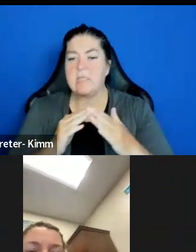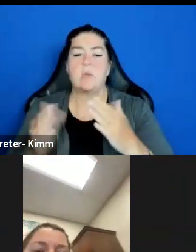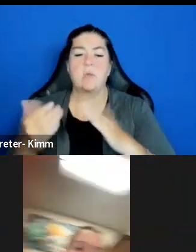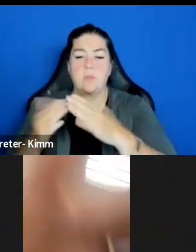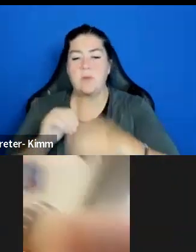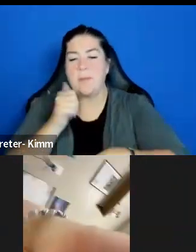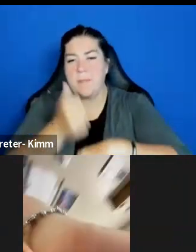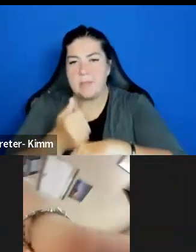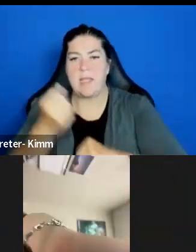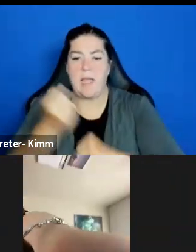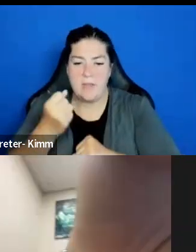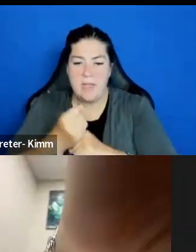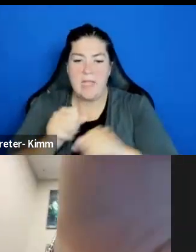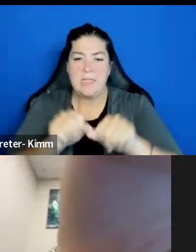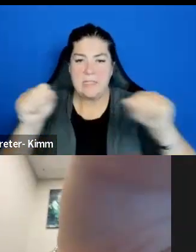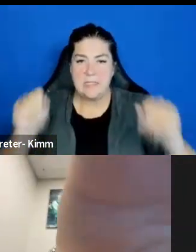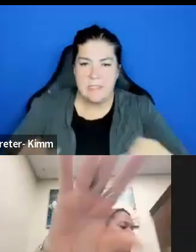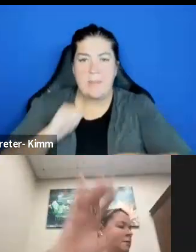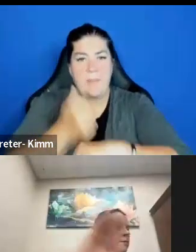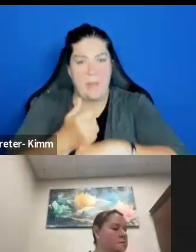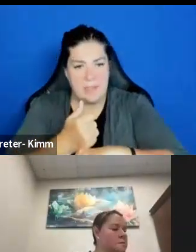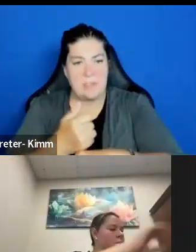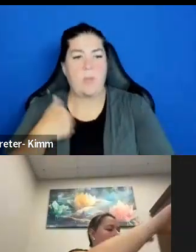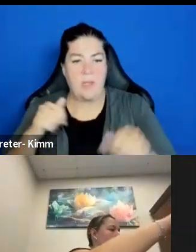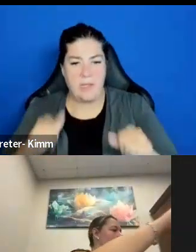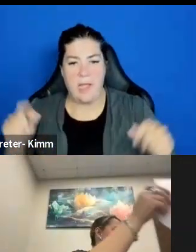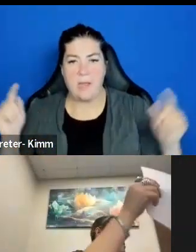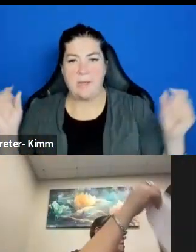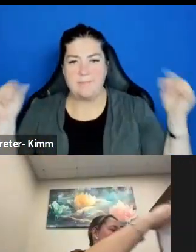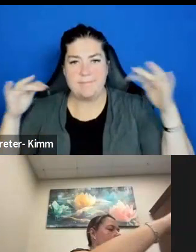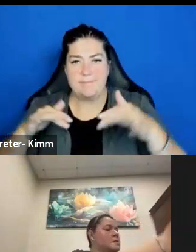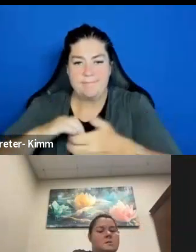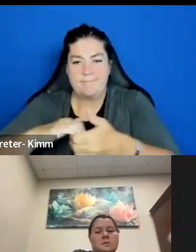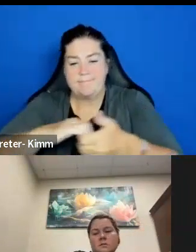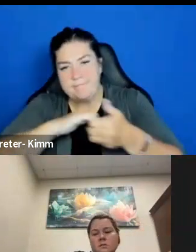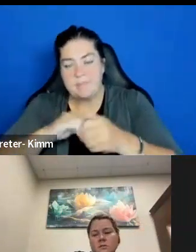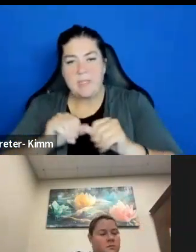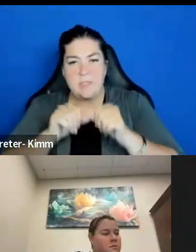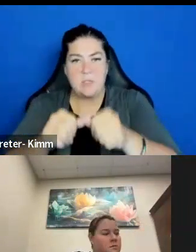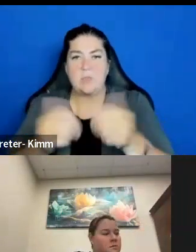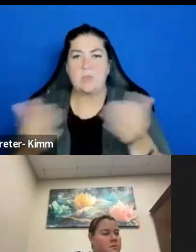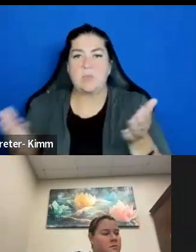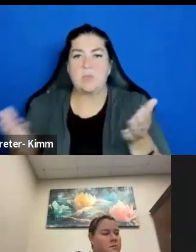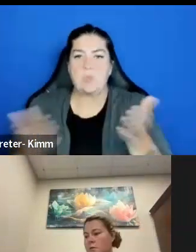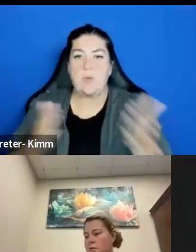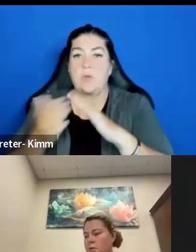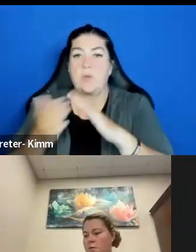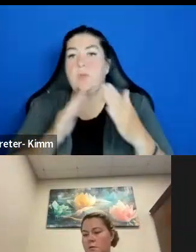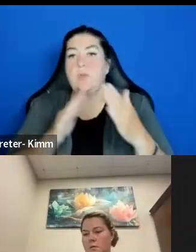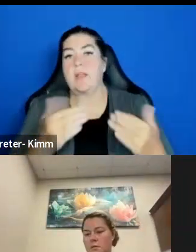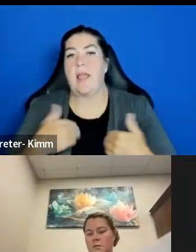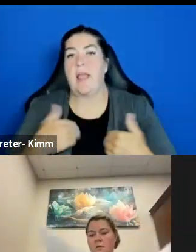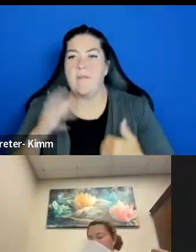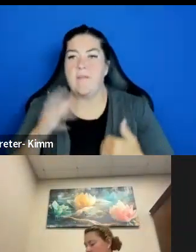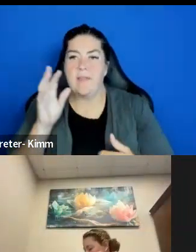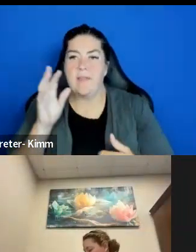also our system-based advocates. This is so that we can come together and continue to serve that community and have that, hopefully bridging